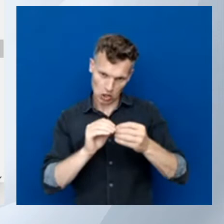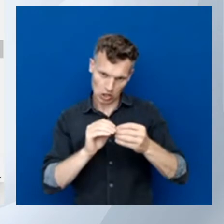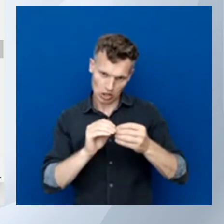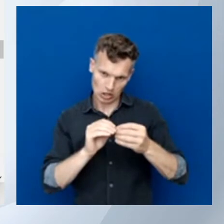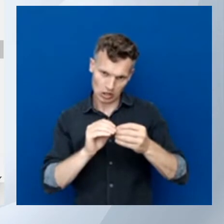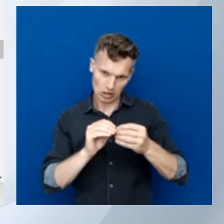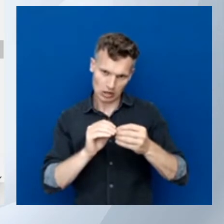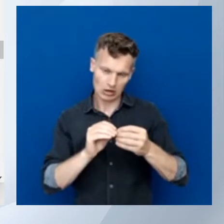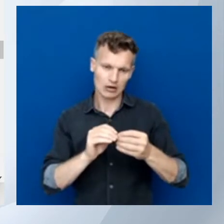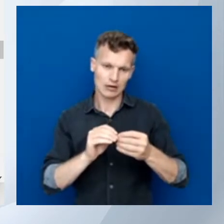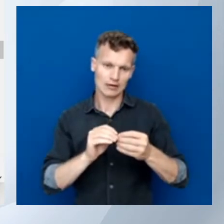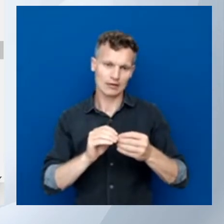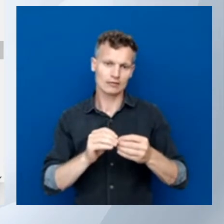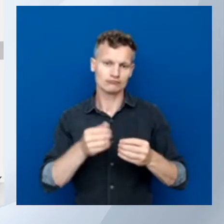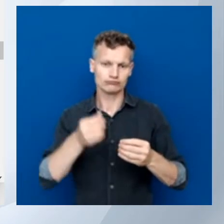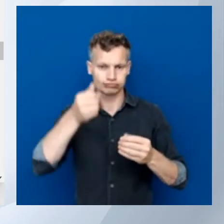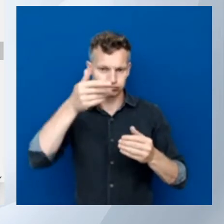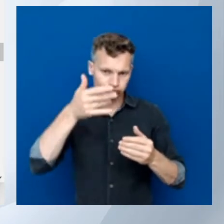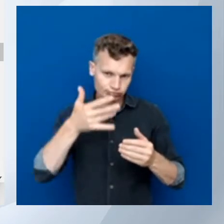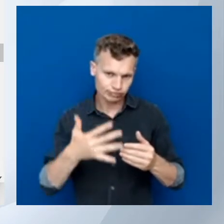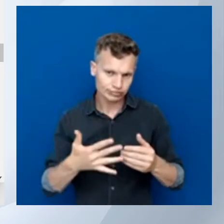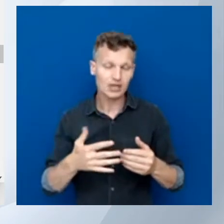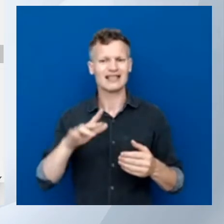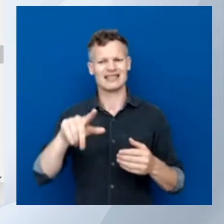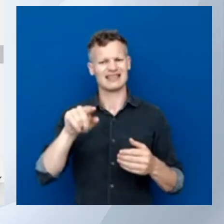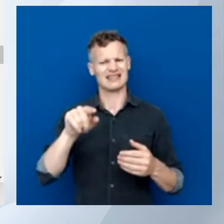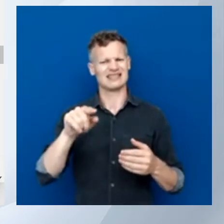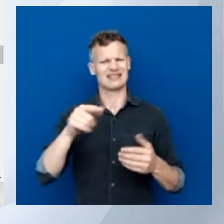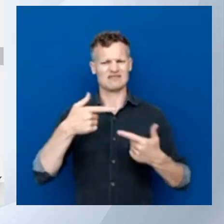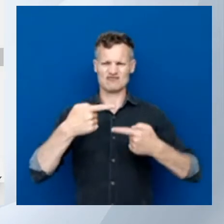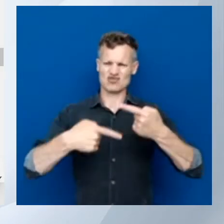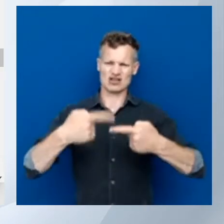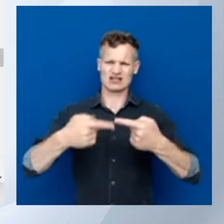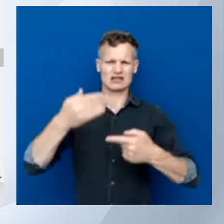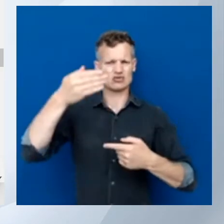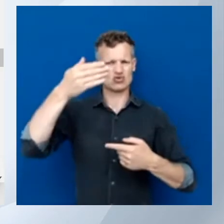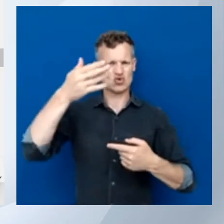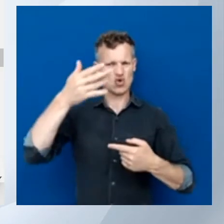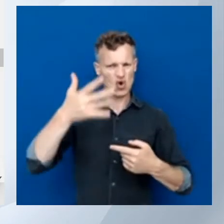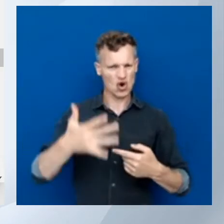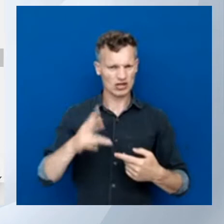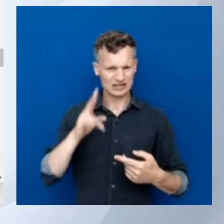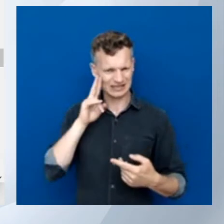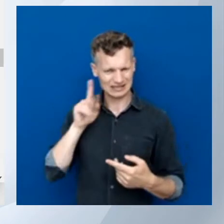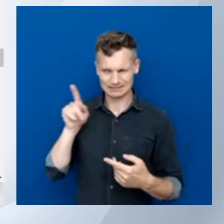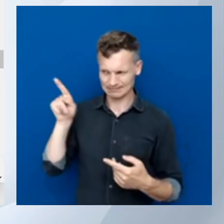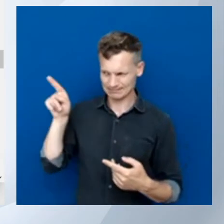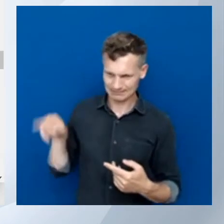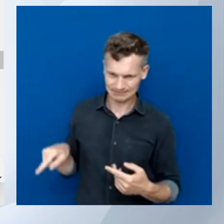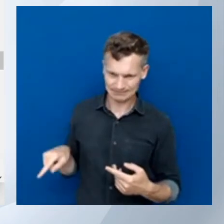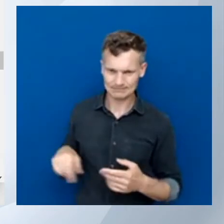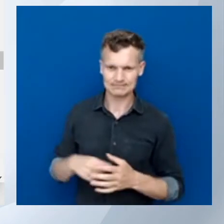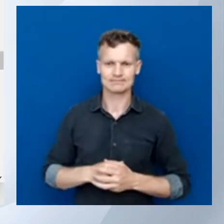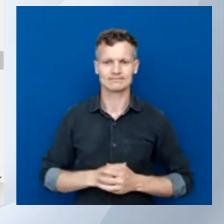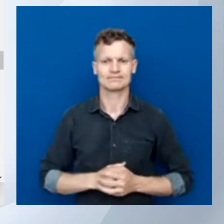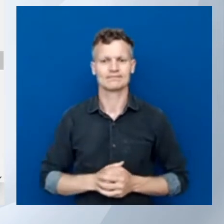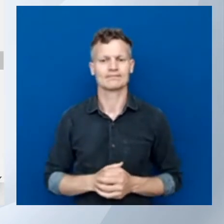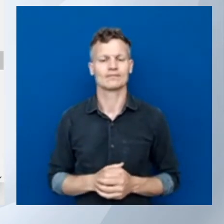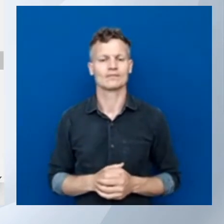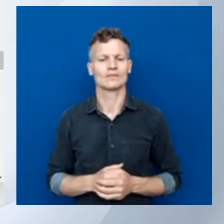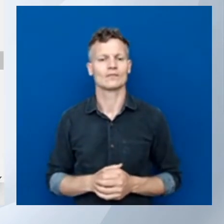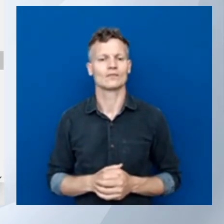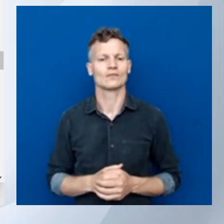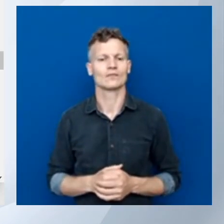So the scoring is done here. And then here we can come back with the